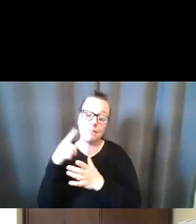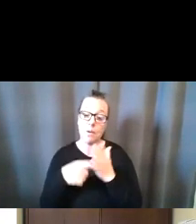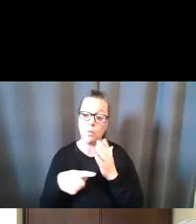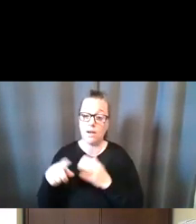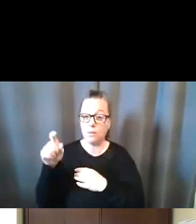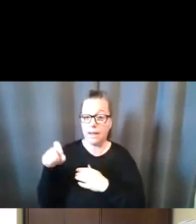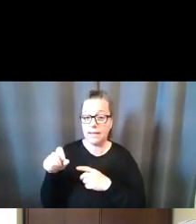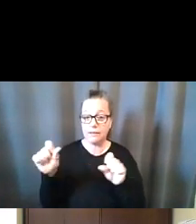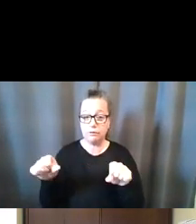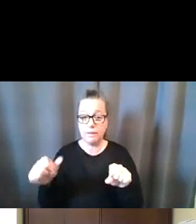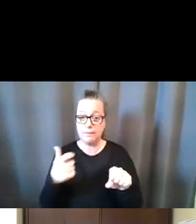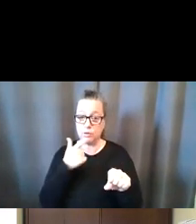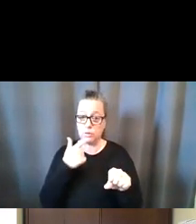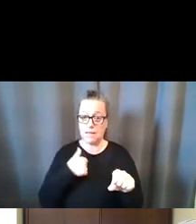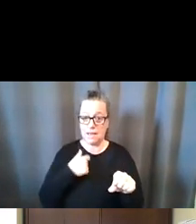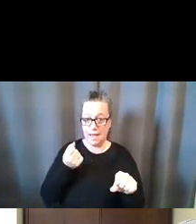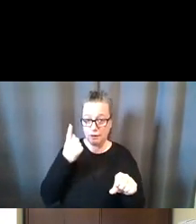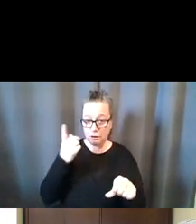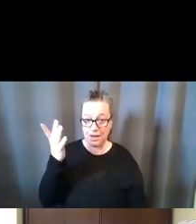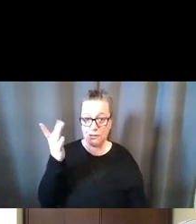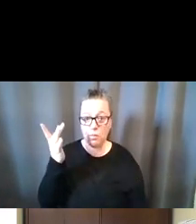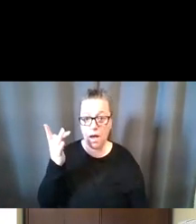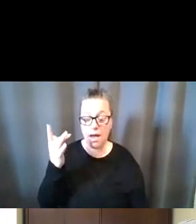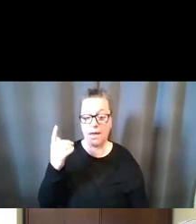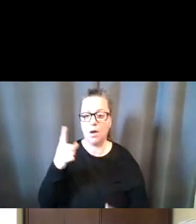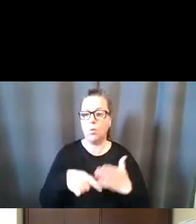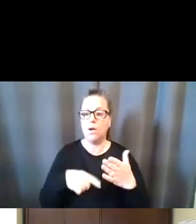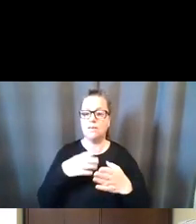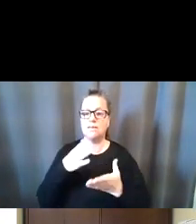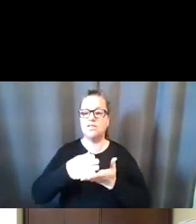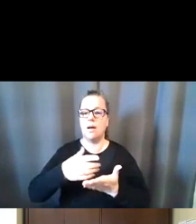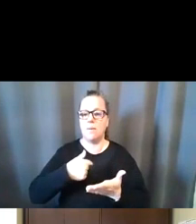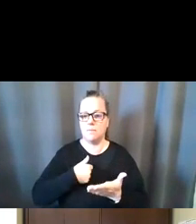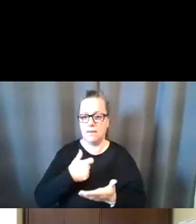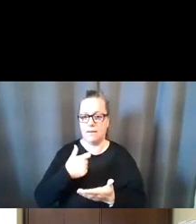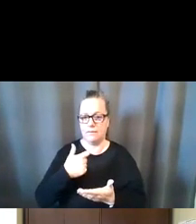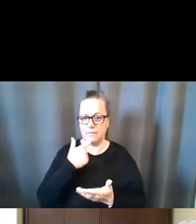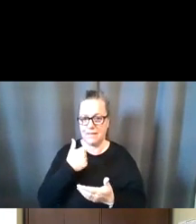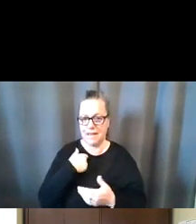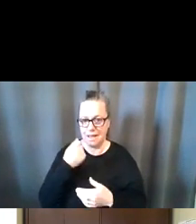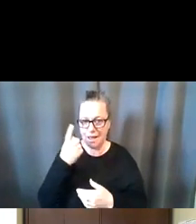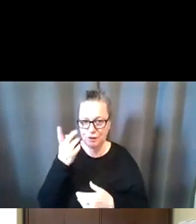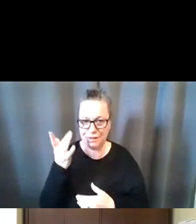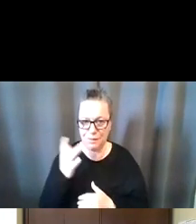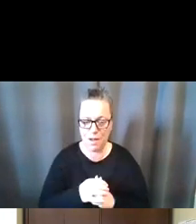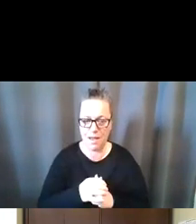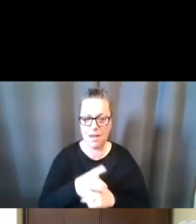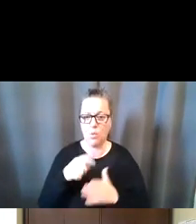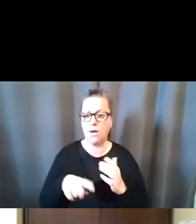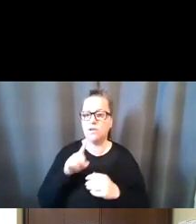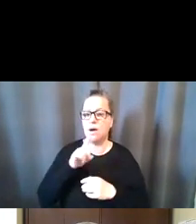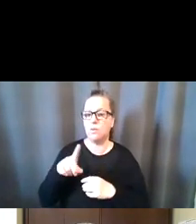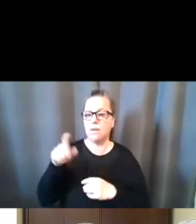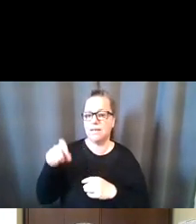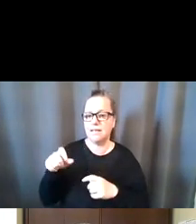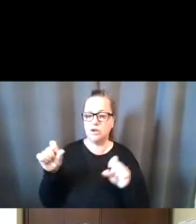be able to say I understand why, and what's stopping me from saying I understand why. What do I really need to be